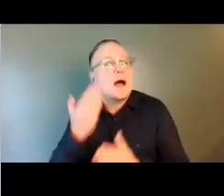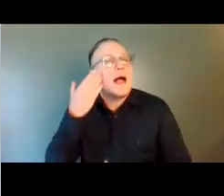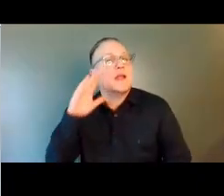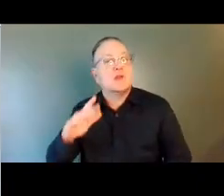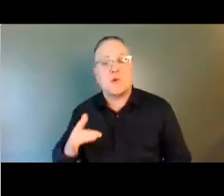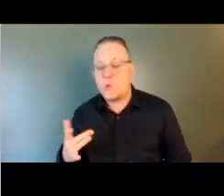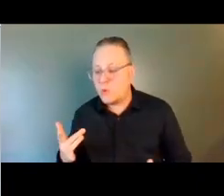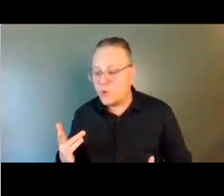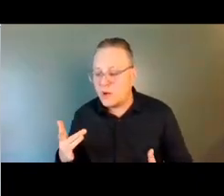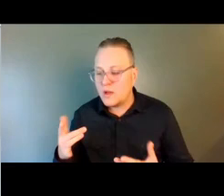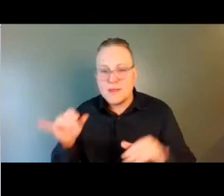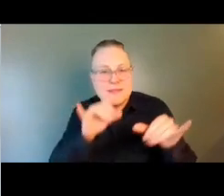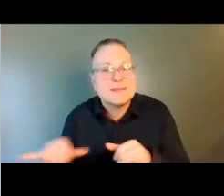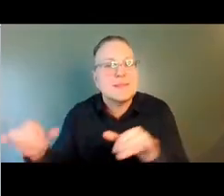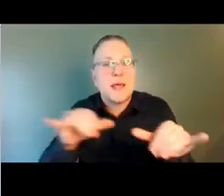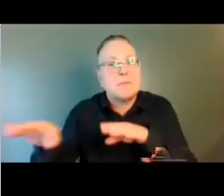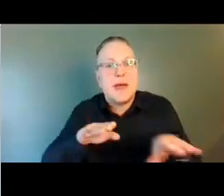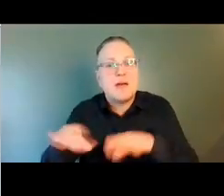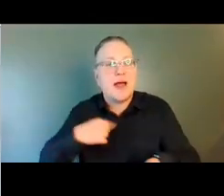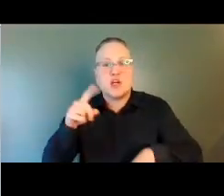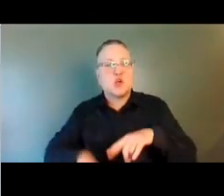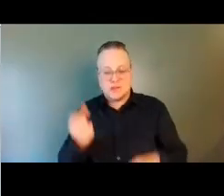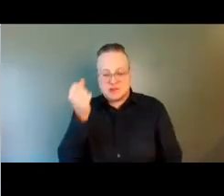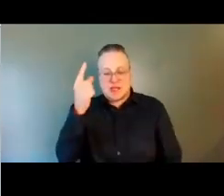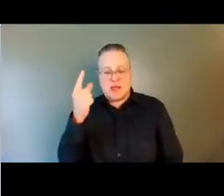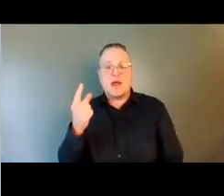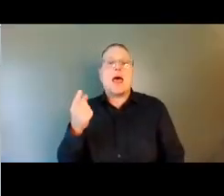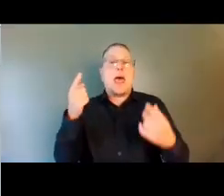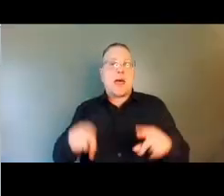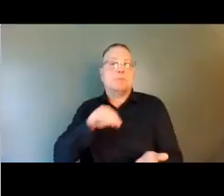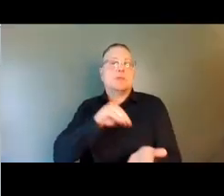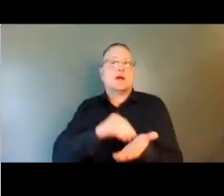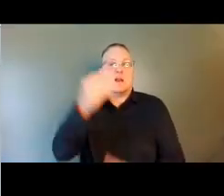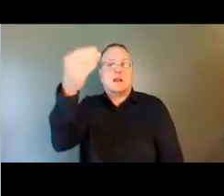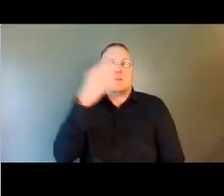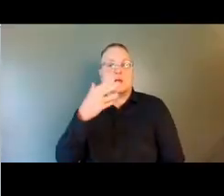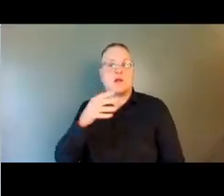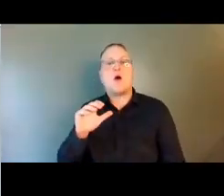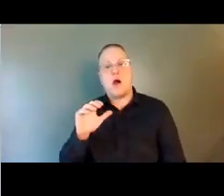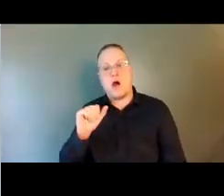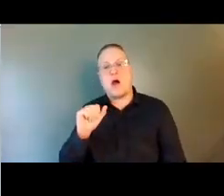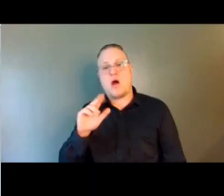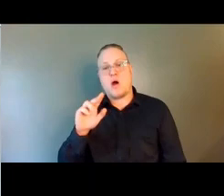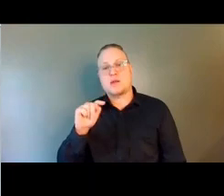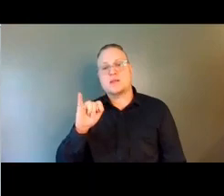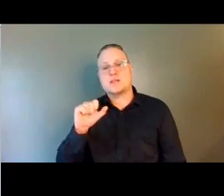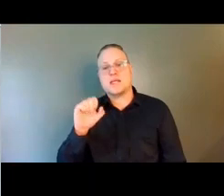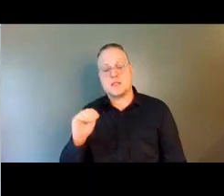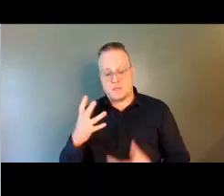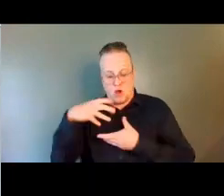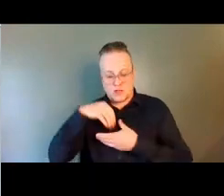people knew. And so by the time I got the diagnosis of autism, it more or less confirmed what I already